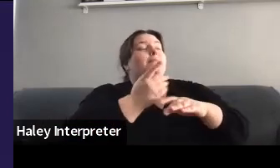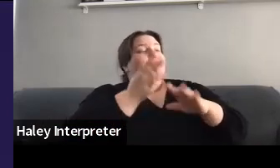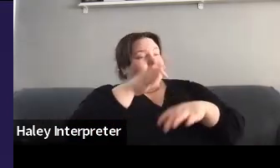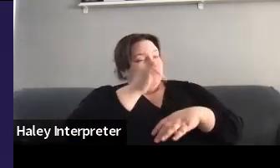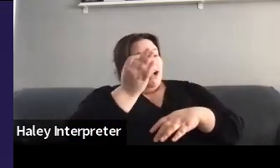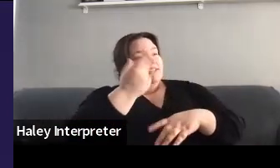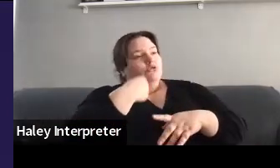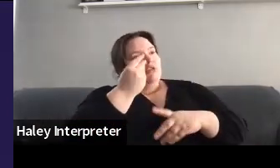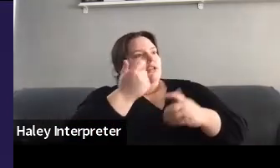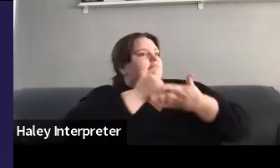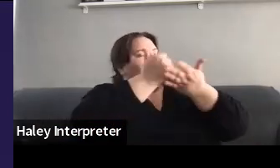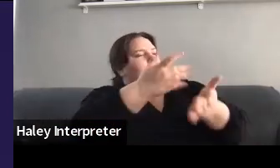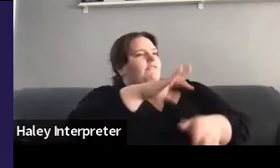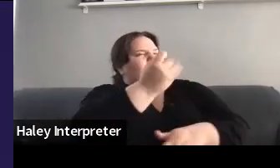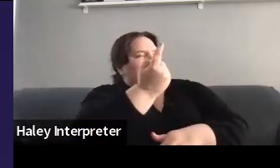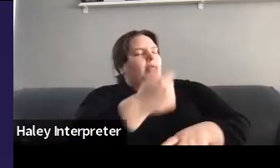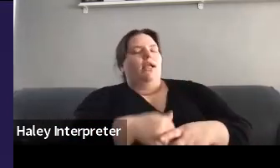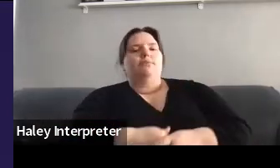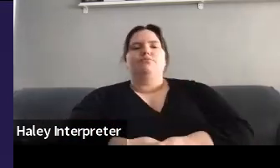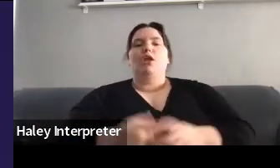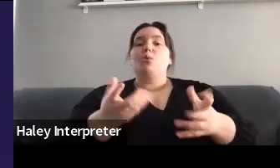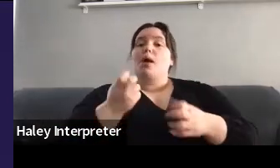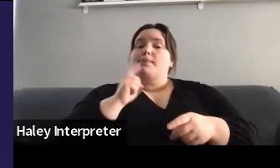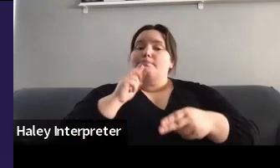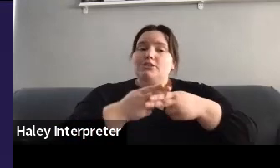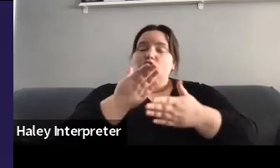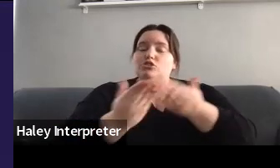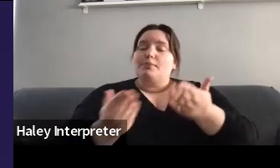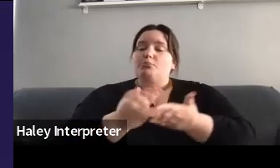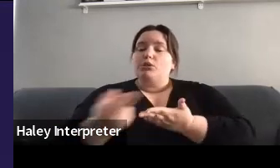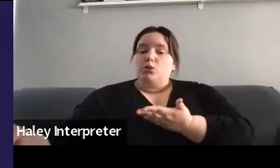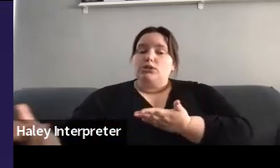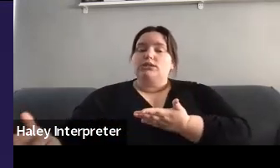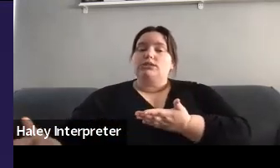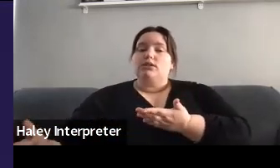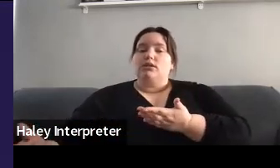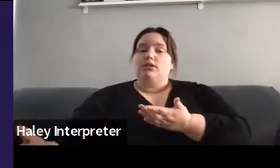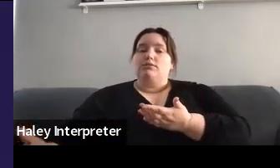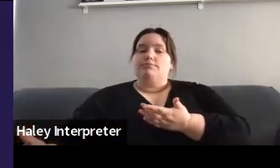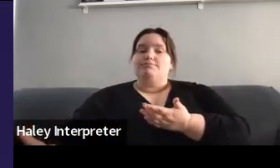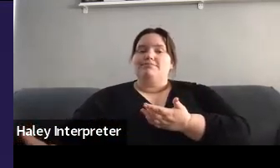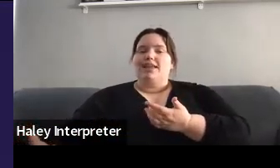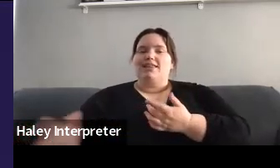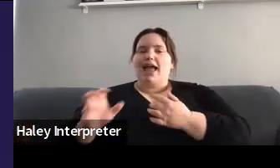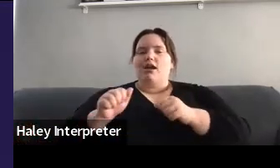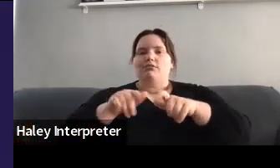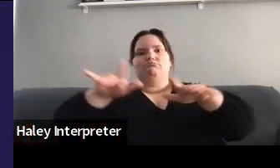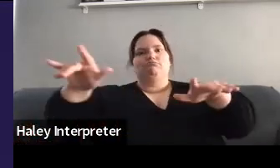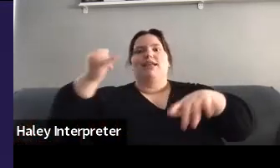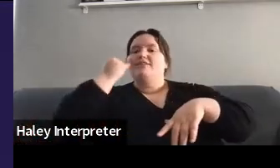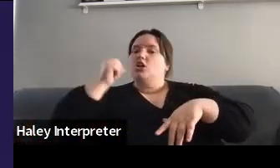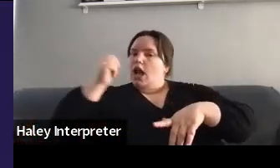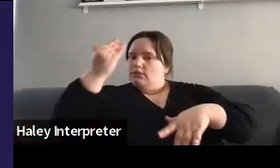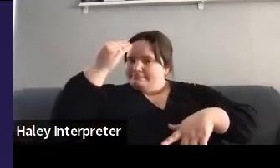looking for. So I just wanted to mention some resources that are out there if you're not